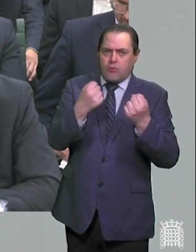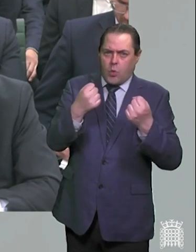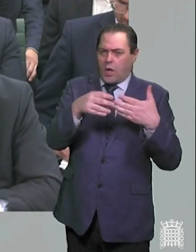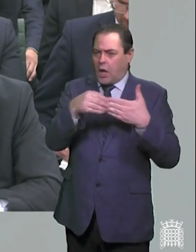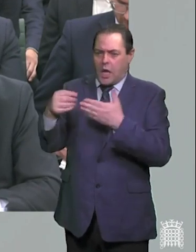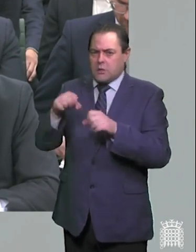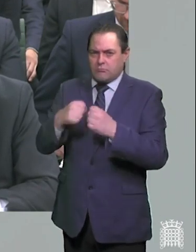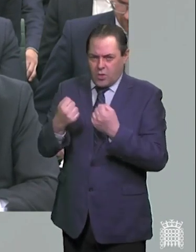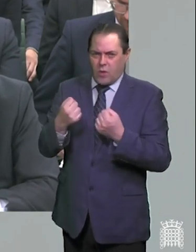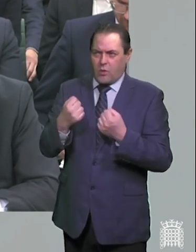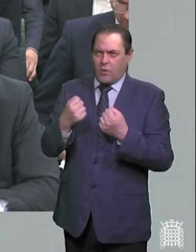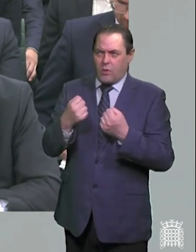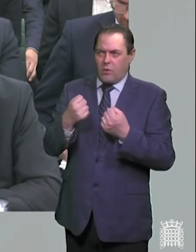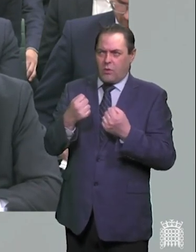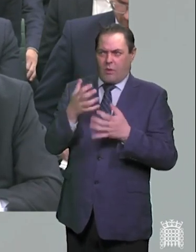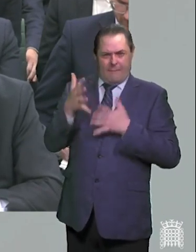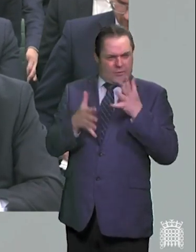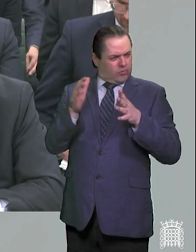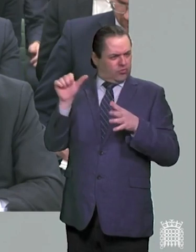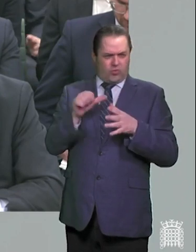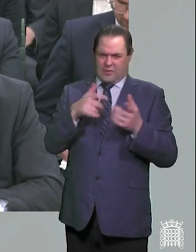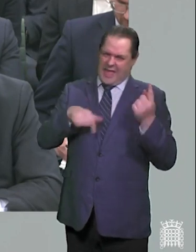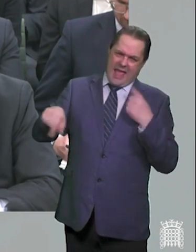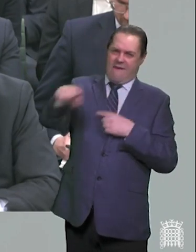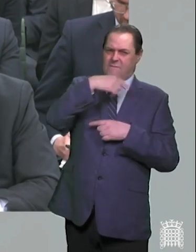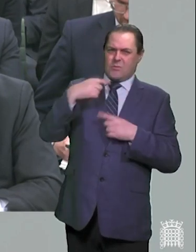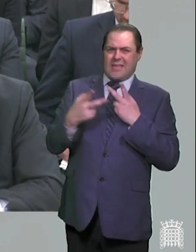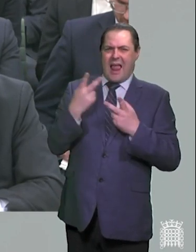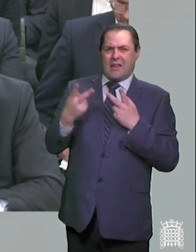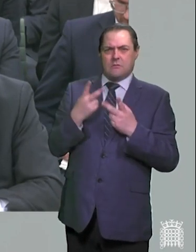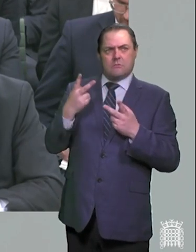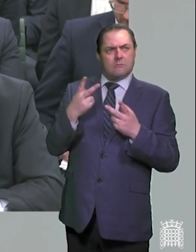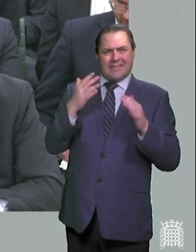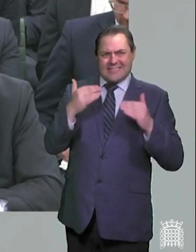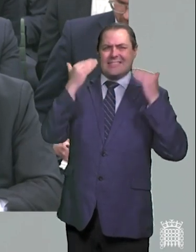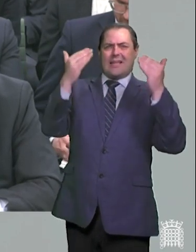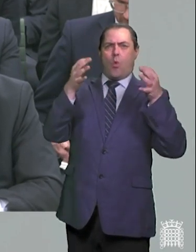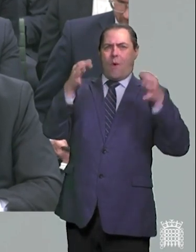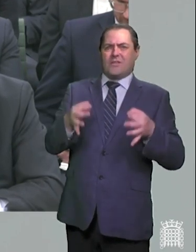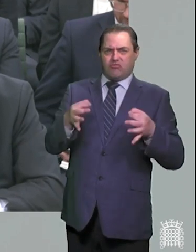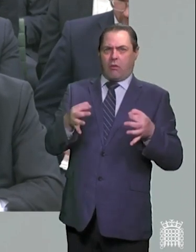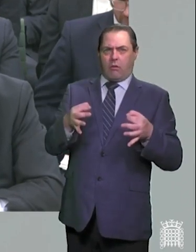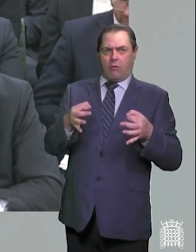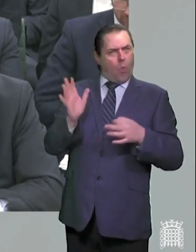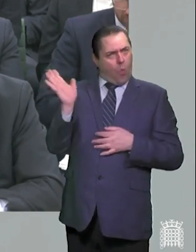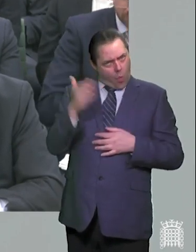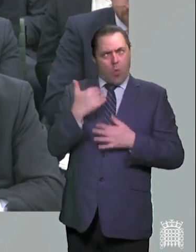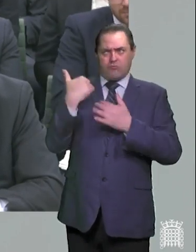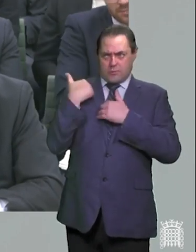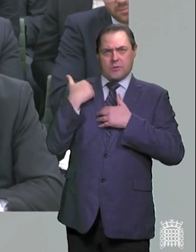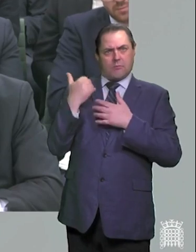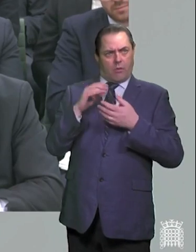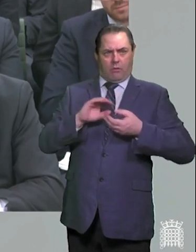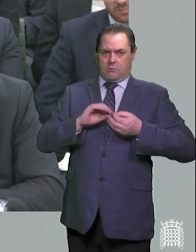equally obvious to dozens of others, including the most senior officials in the country, all of them, like me, responsible for drawing up